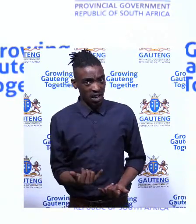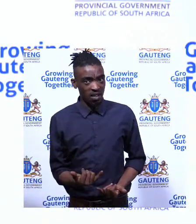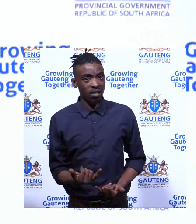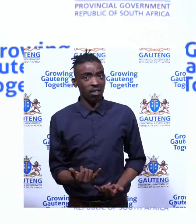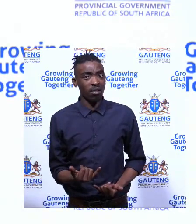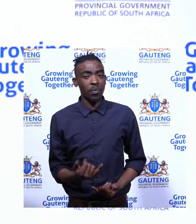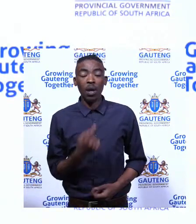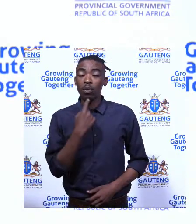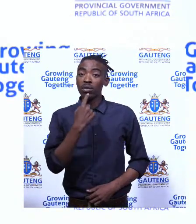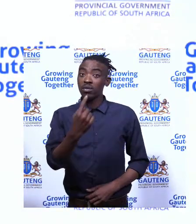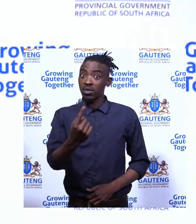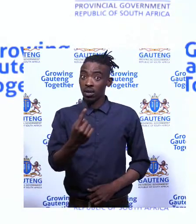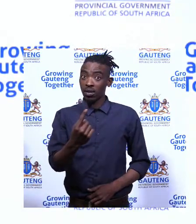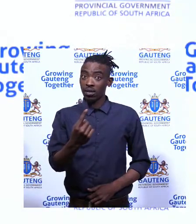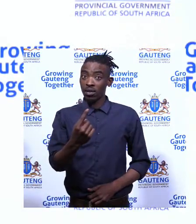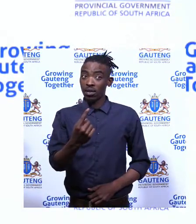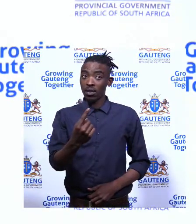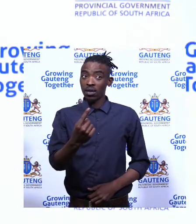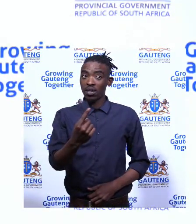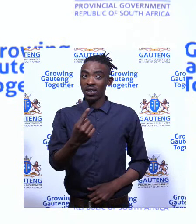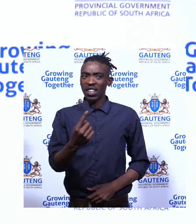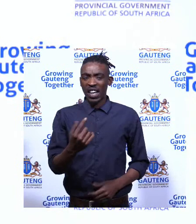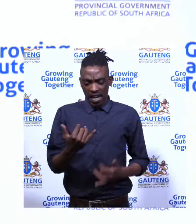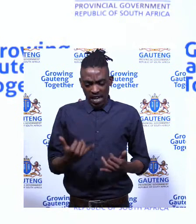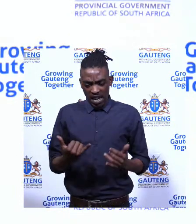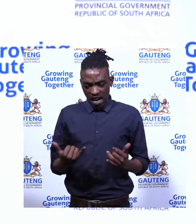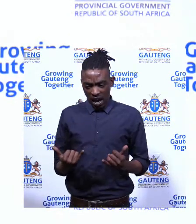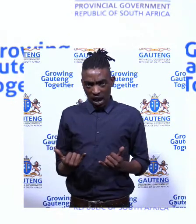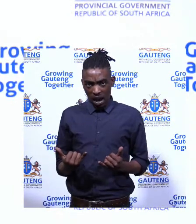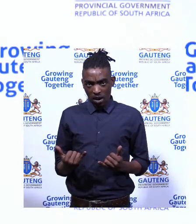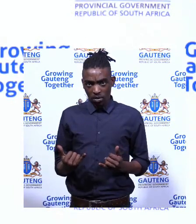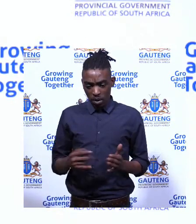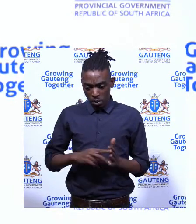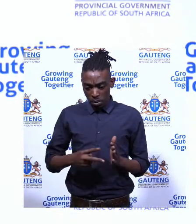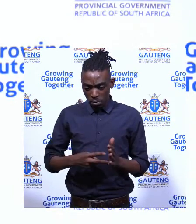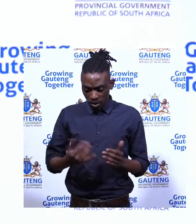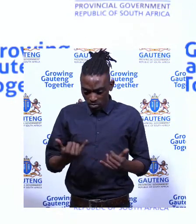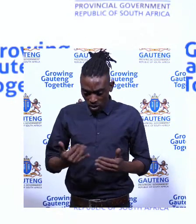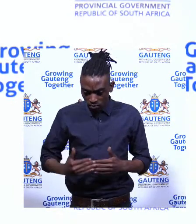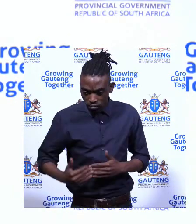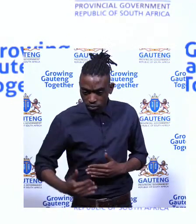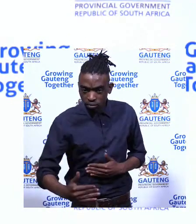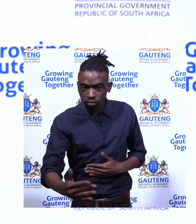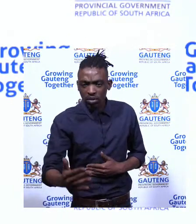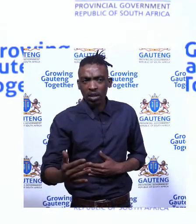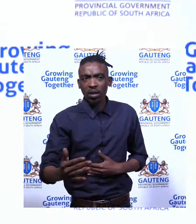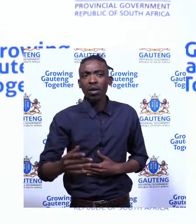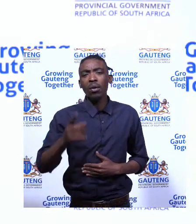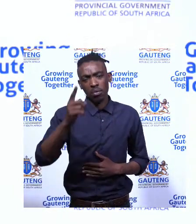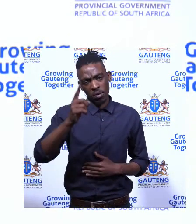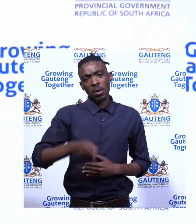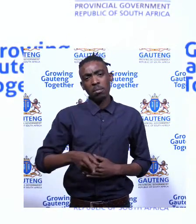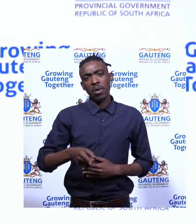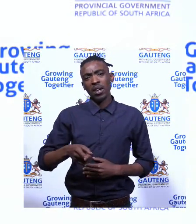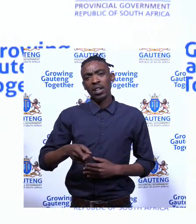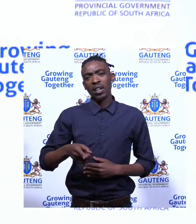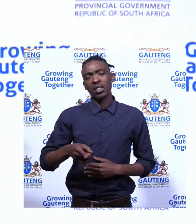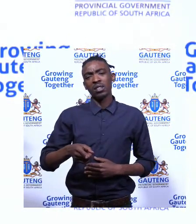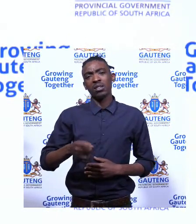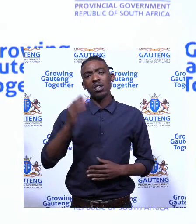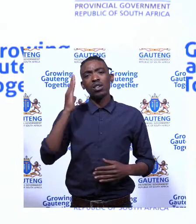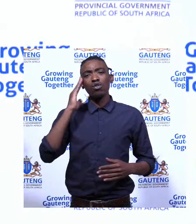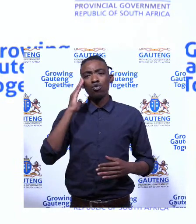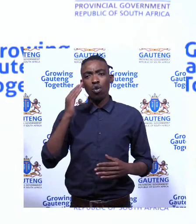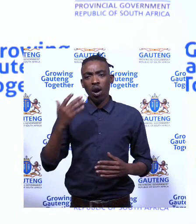I want to say, though these measures have gained momentum with the COVID, there must be our lifestyle